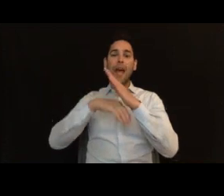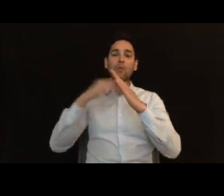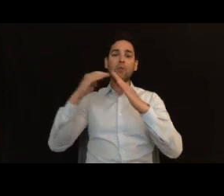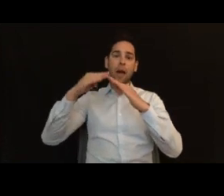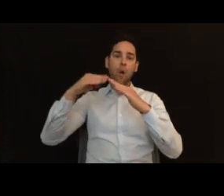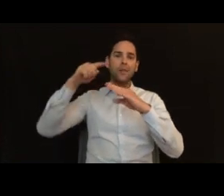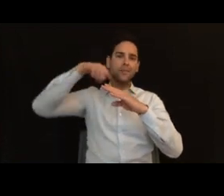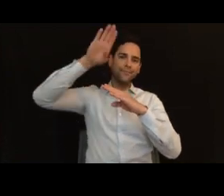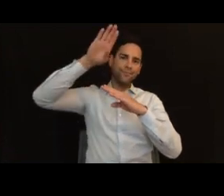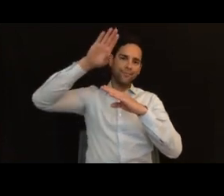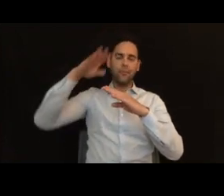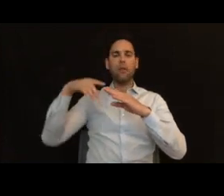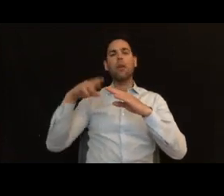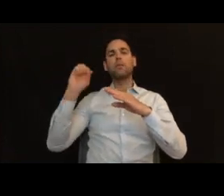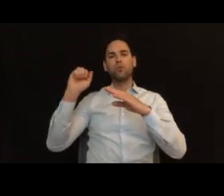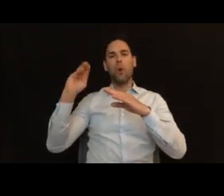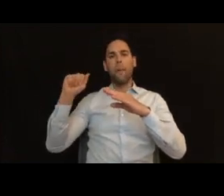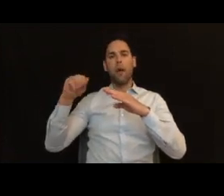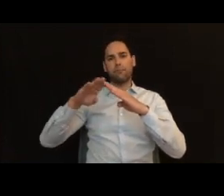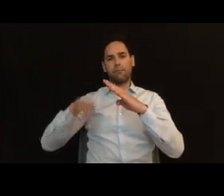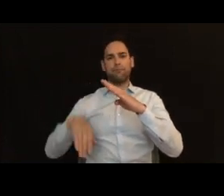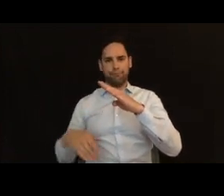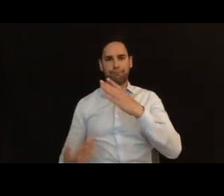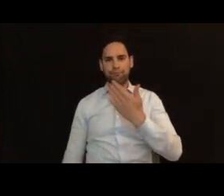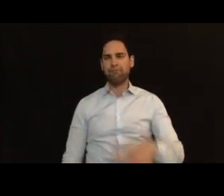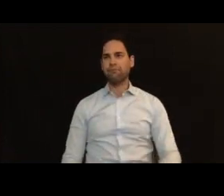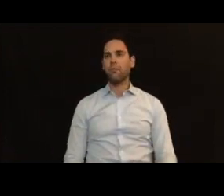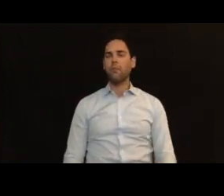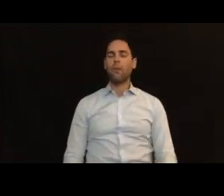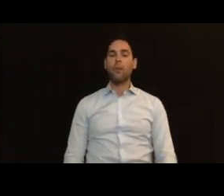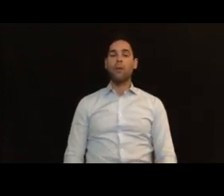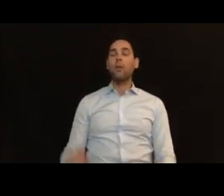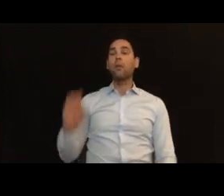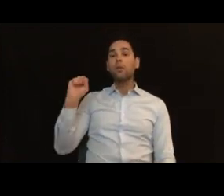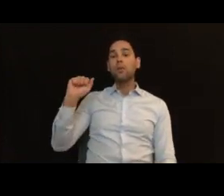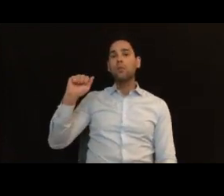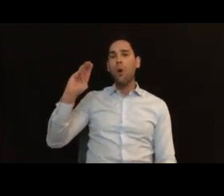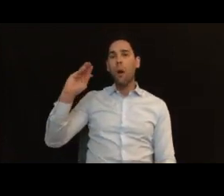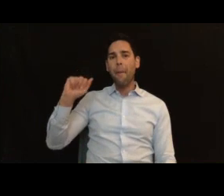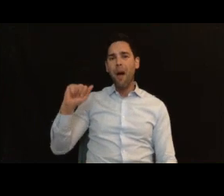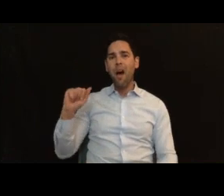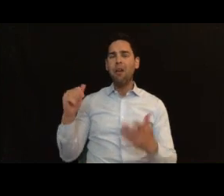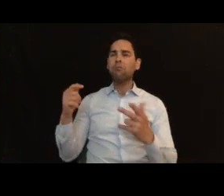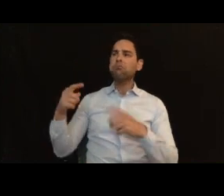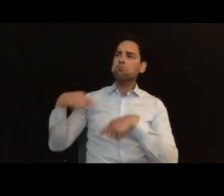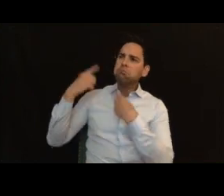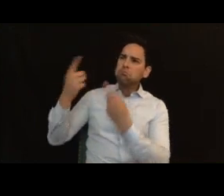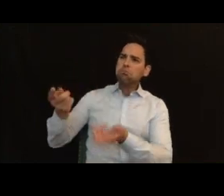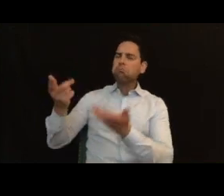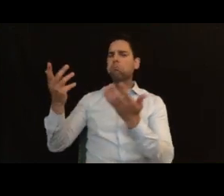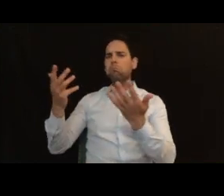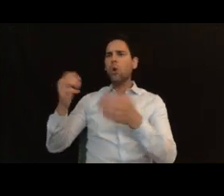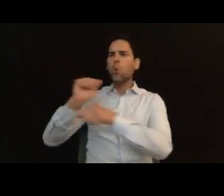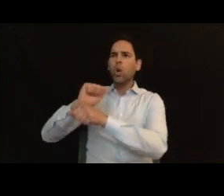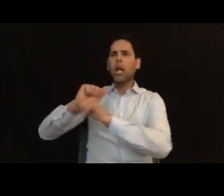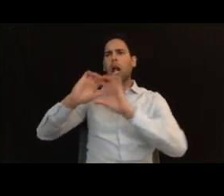So Soma has long been an industrial neighborhood, a kind of working class neighborhood, but it's rapidly gentrifying right